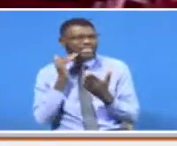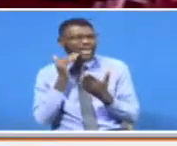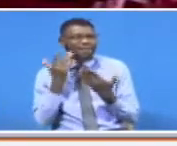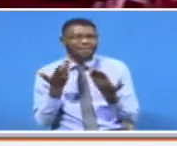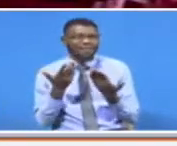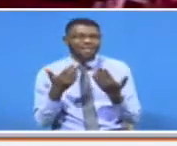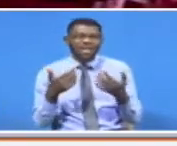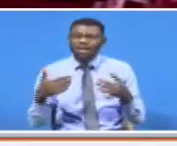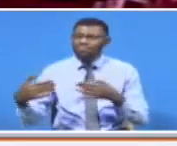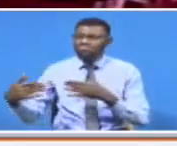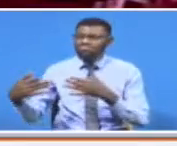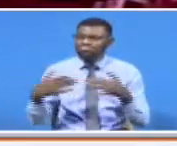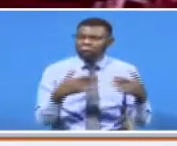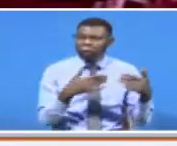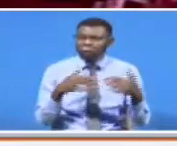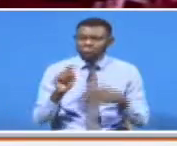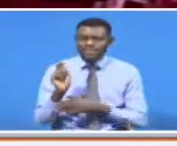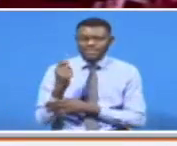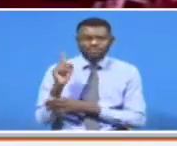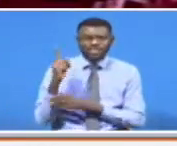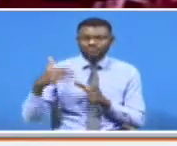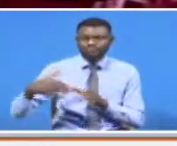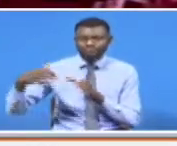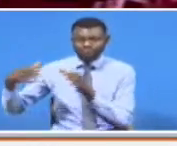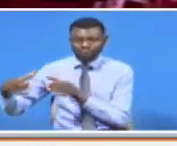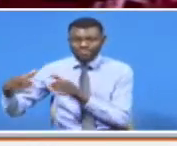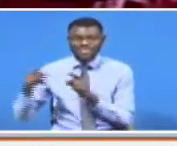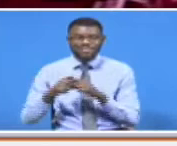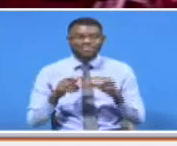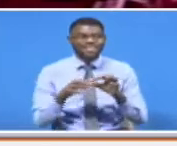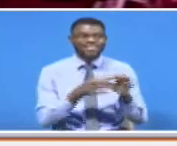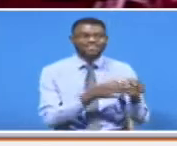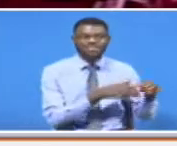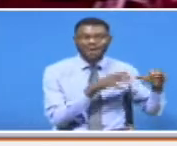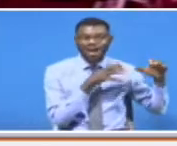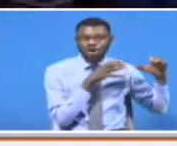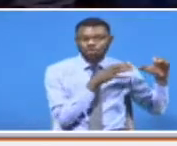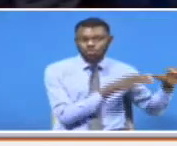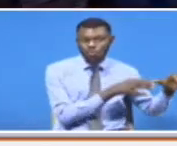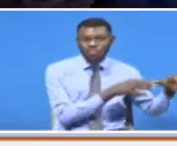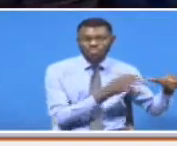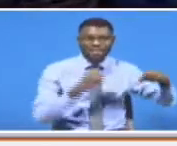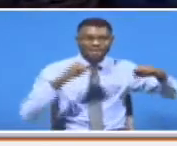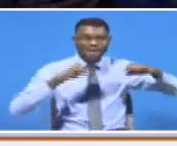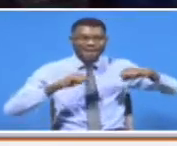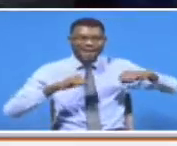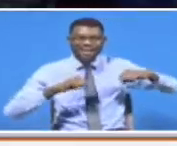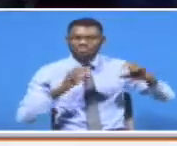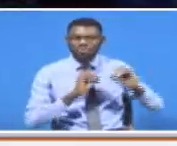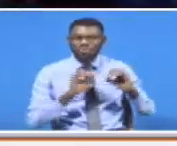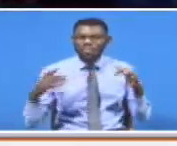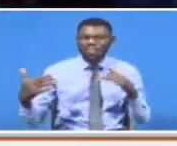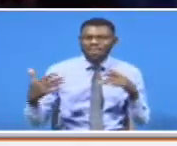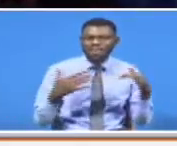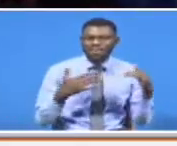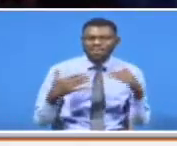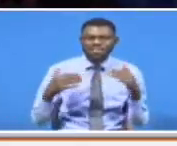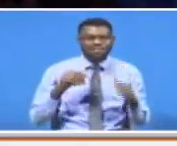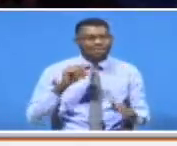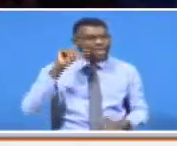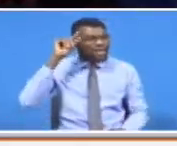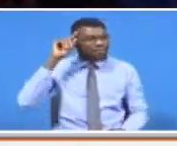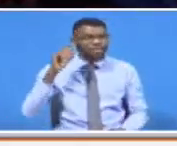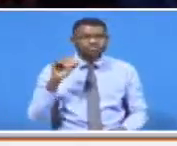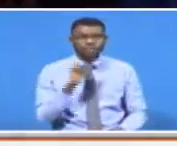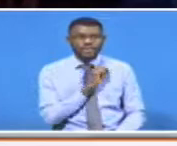drew battle lines in the sand between the Kenya Kwanza senators and the Azimio La Umoja One Kenya legislators as the government senators went all out